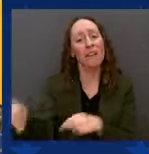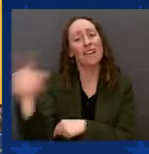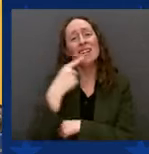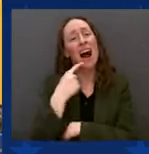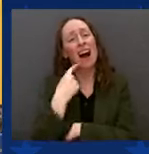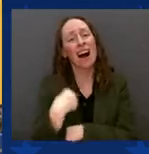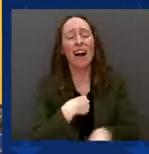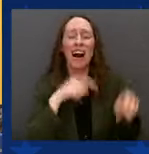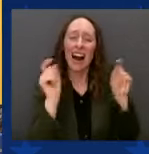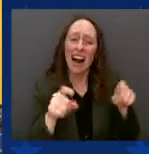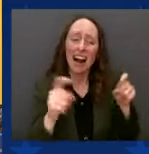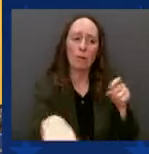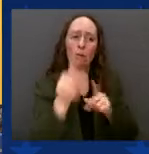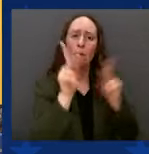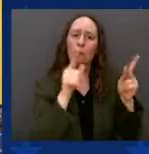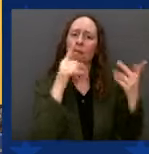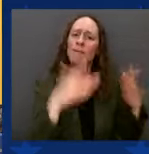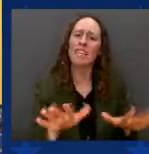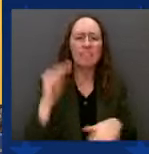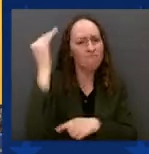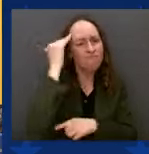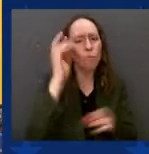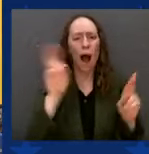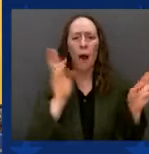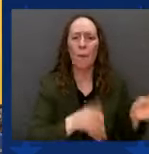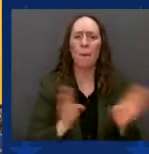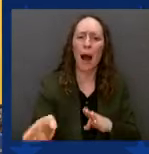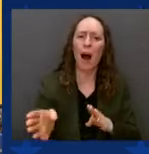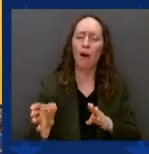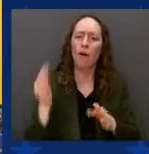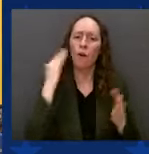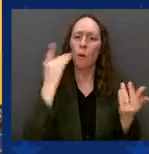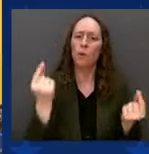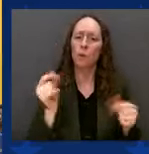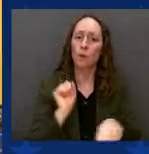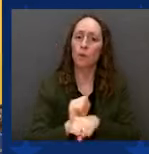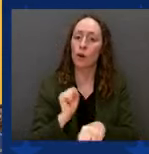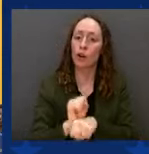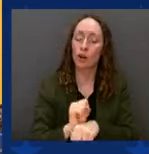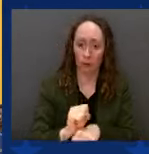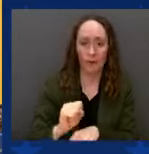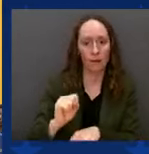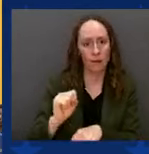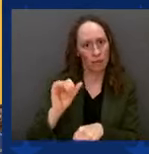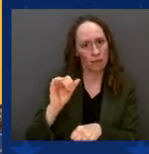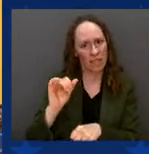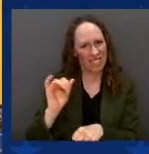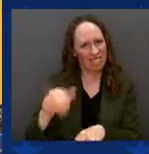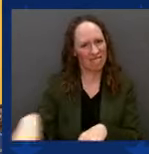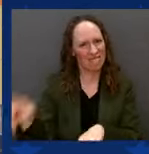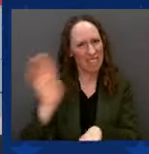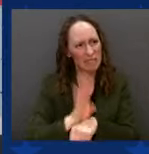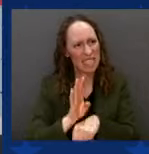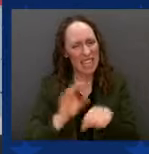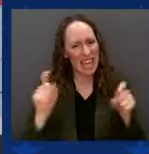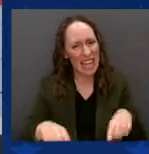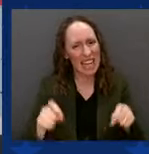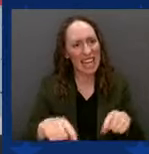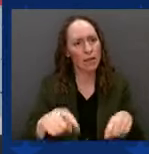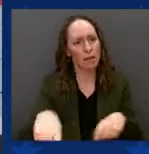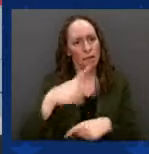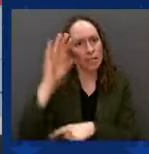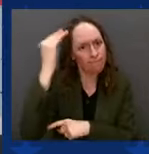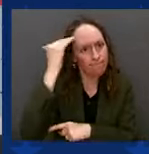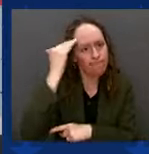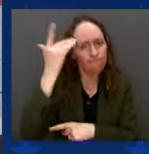workers. The DuPont company, they'd buy a new industry, they would educate them how to do it. They don't do it anymore. And what the